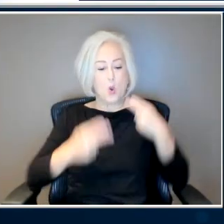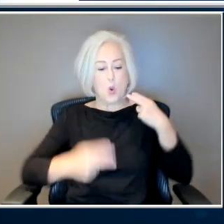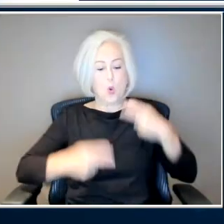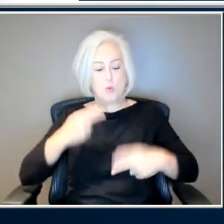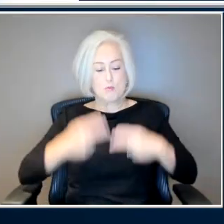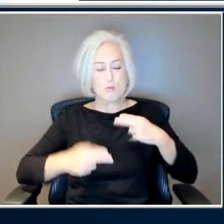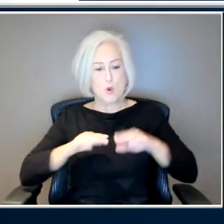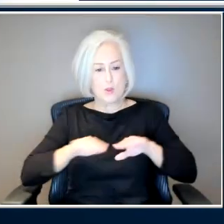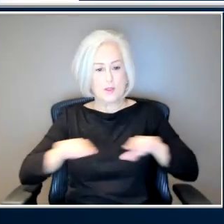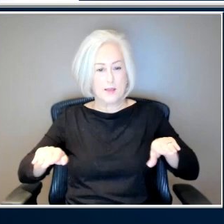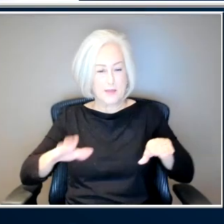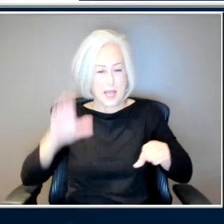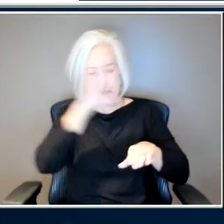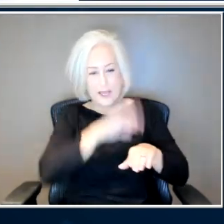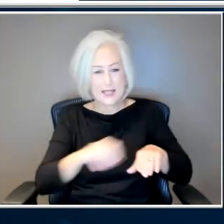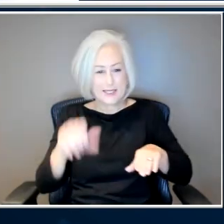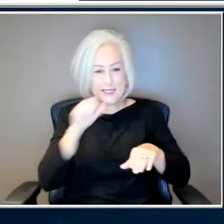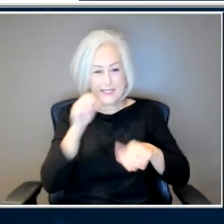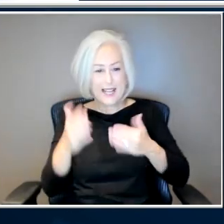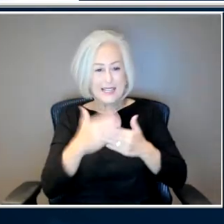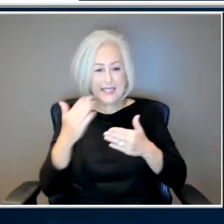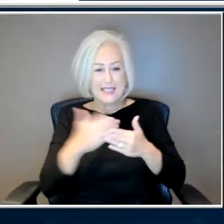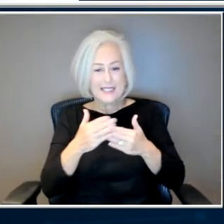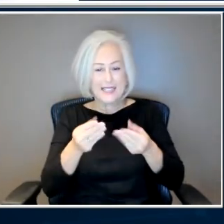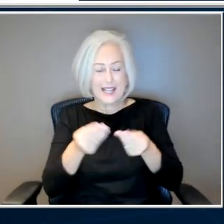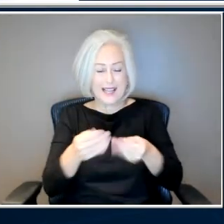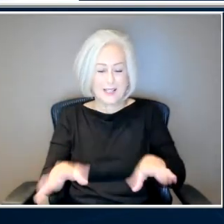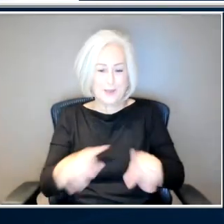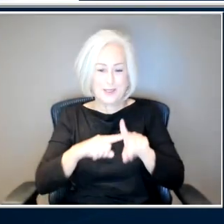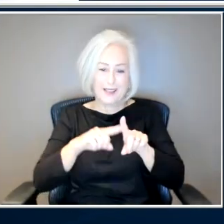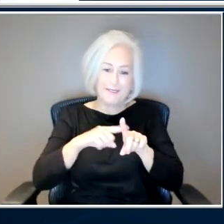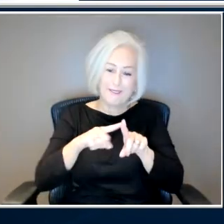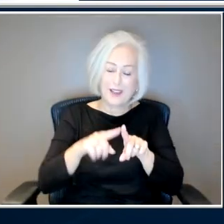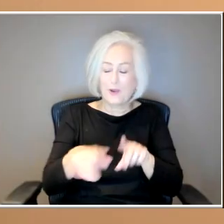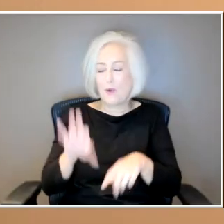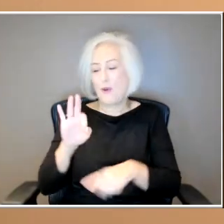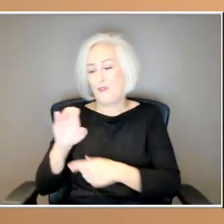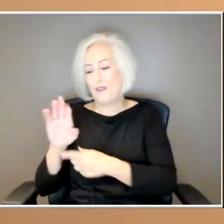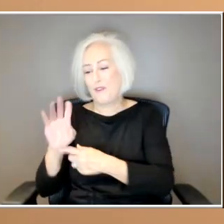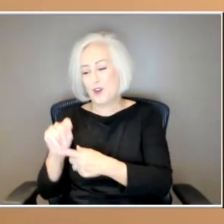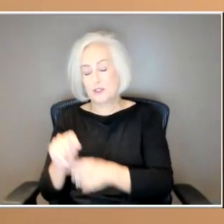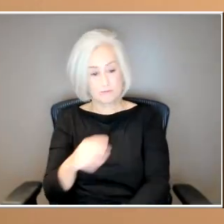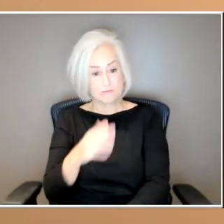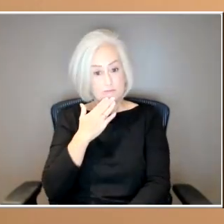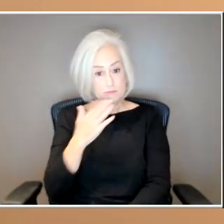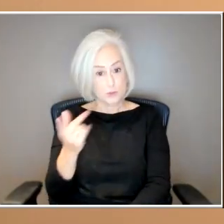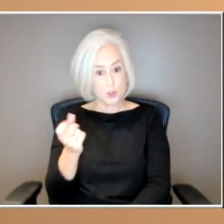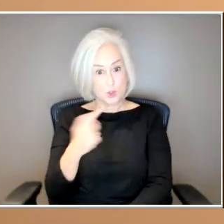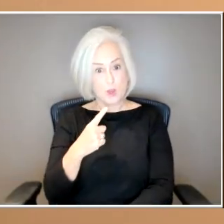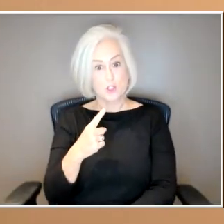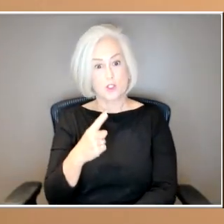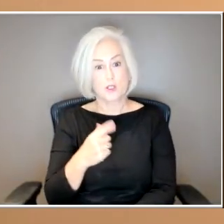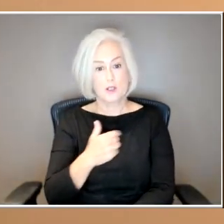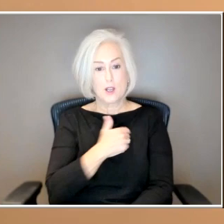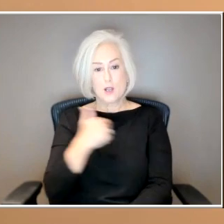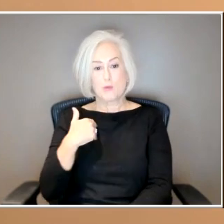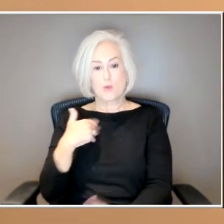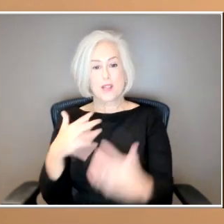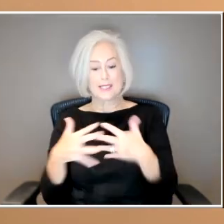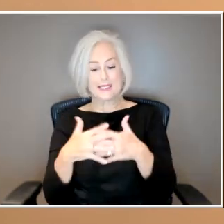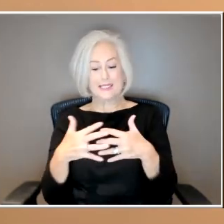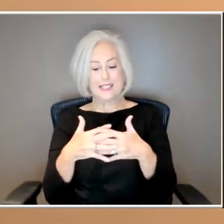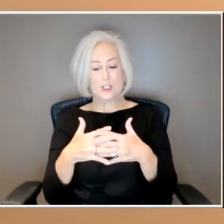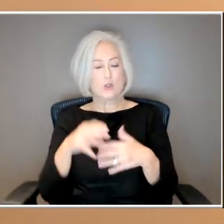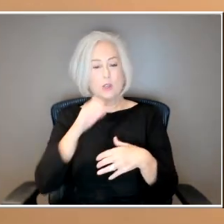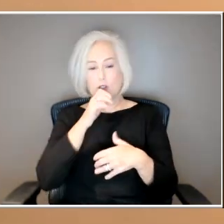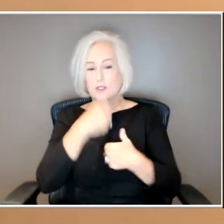body as losing a finger or a foot or something like that, he says. That's a great question. So breast tissue itself does not produce